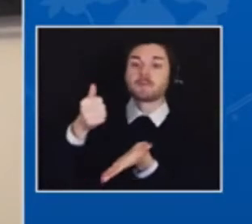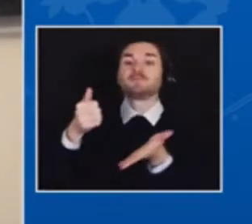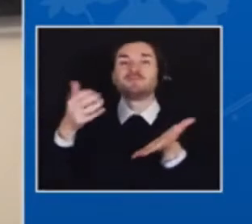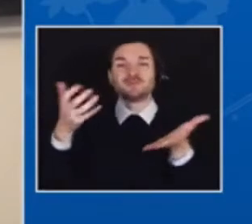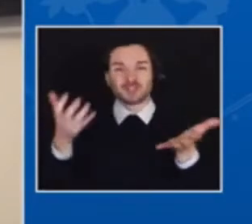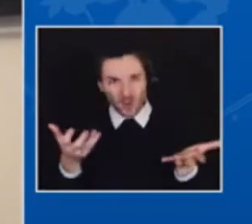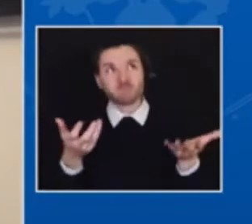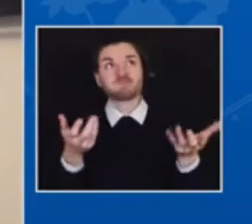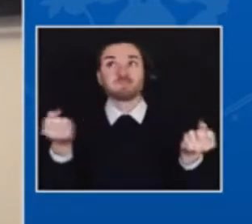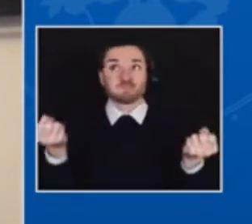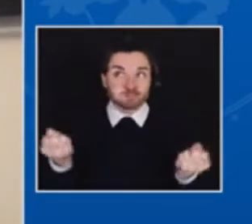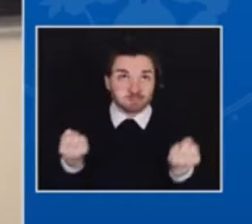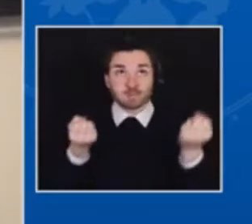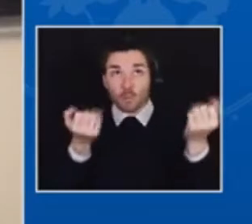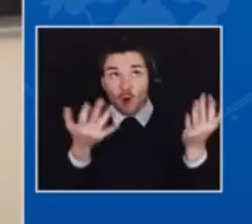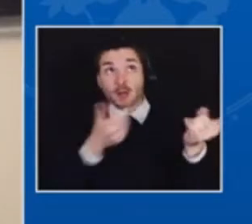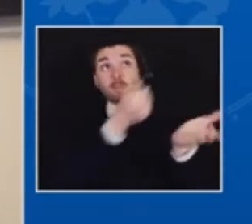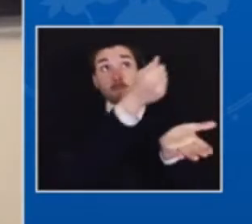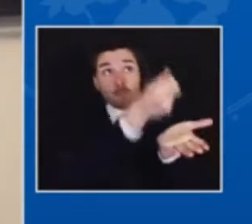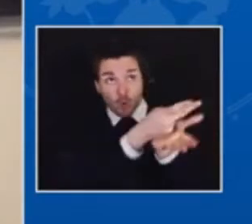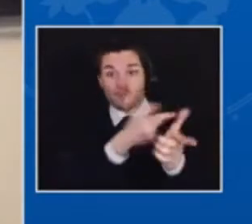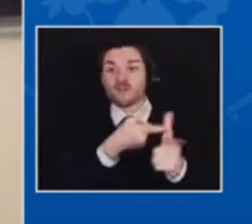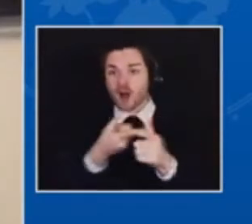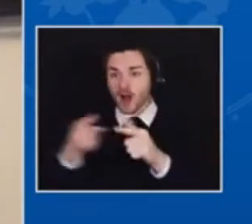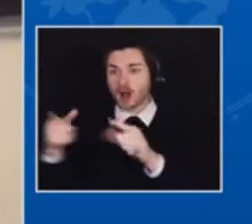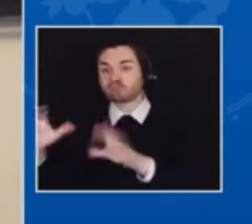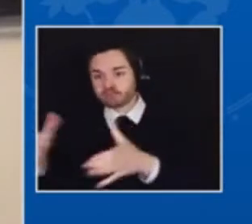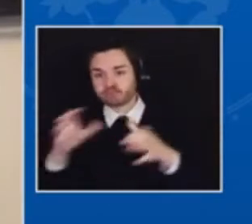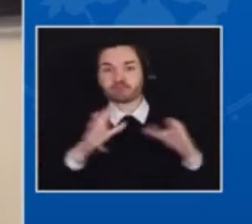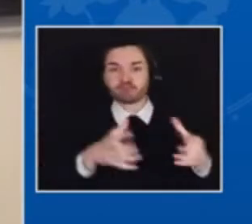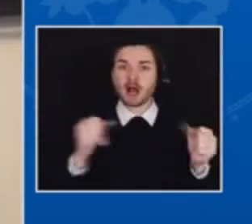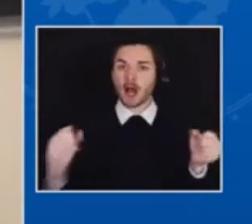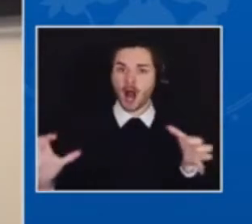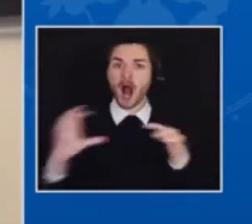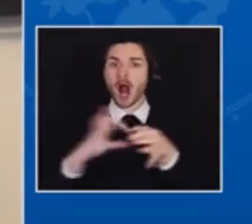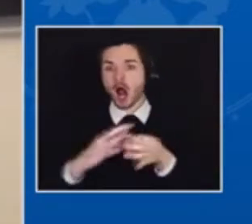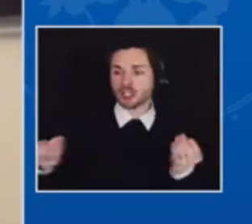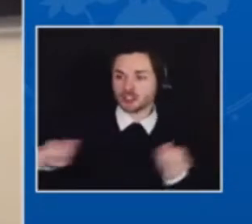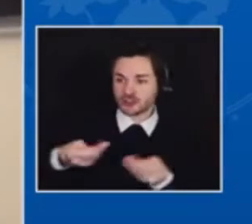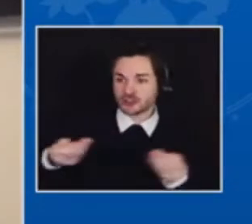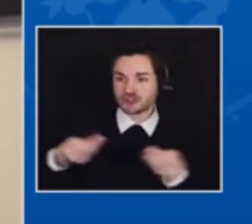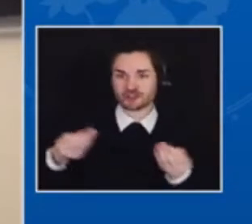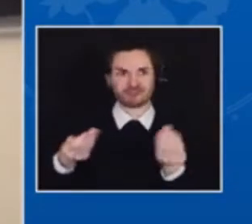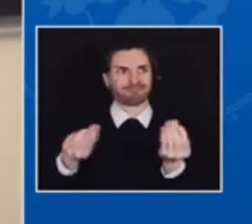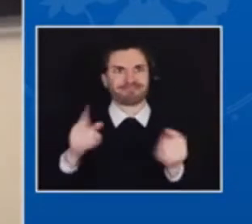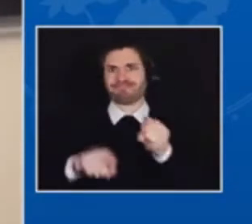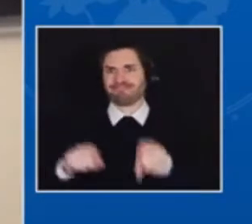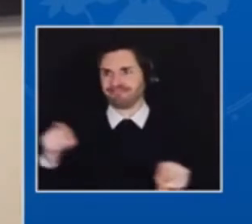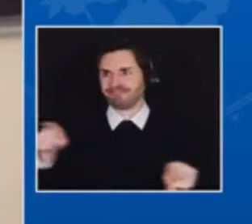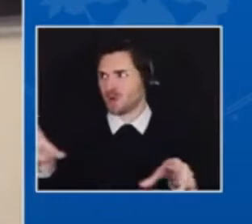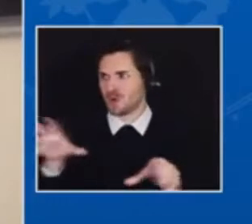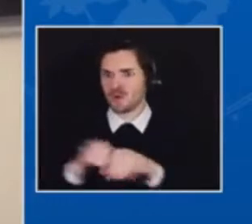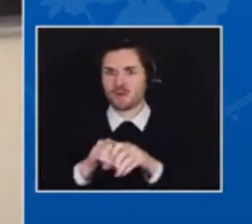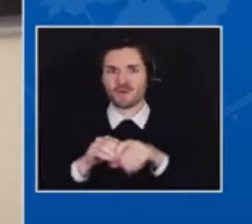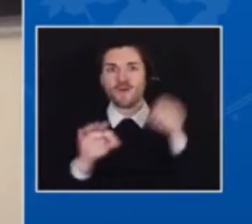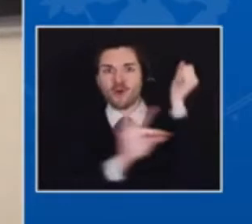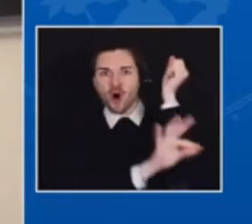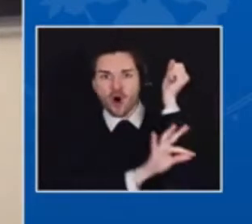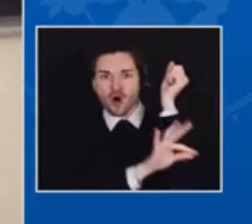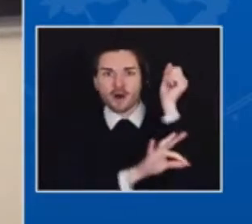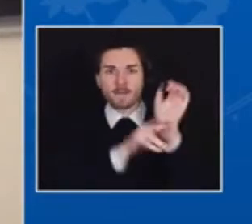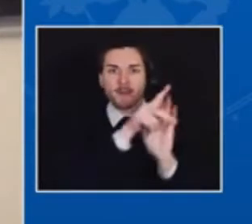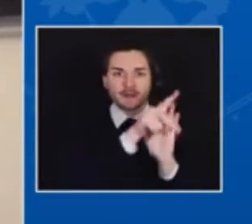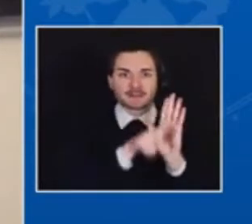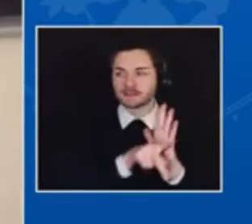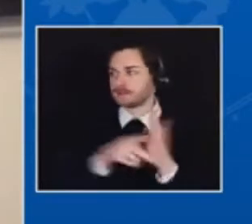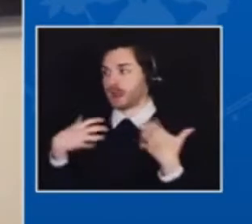with civil servants and people who have been experts on a range of issues from foreign policy to health policy um